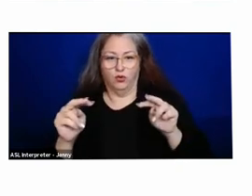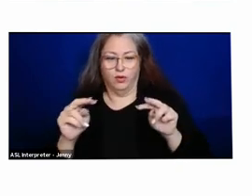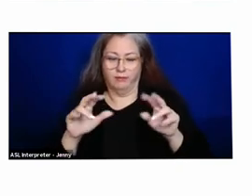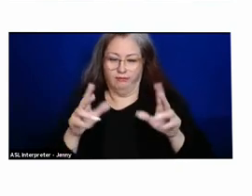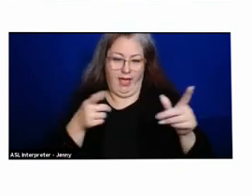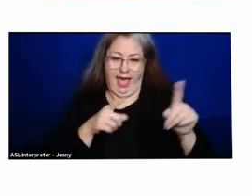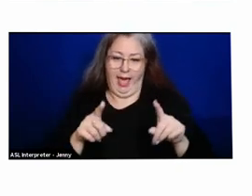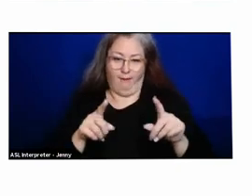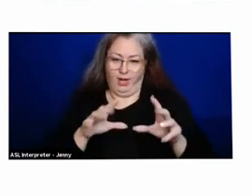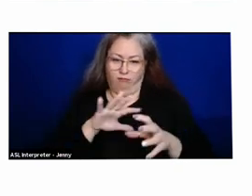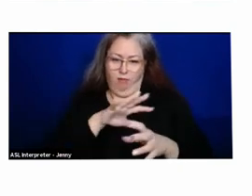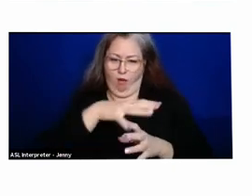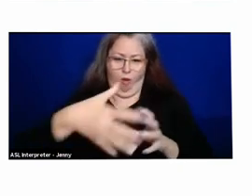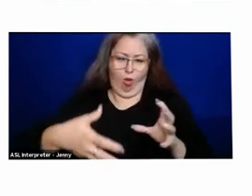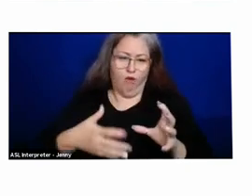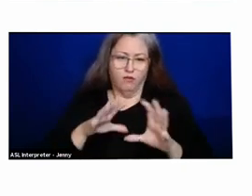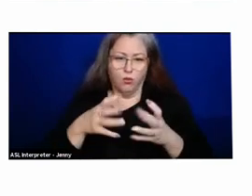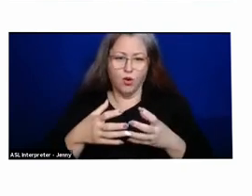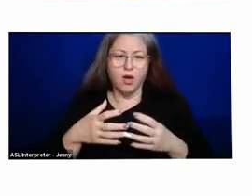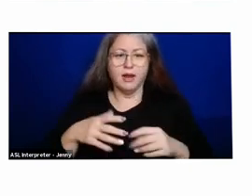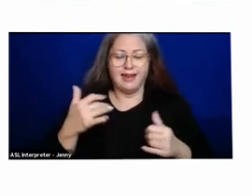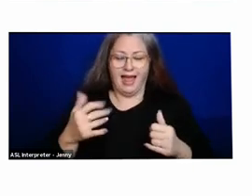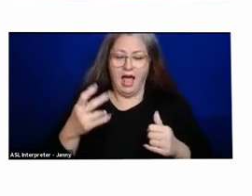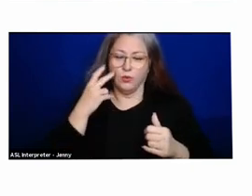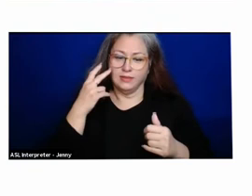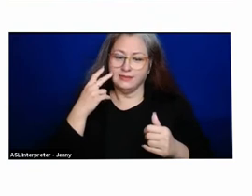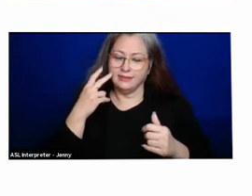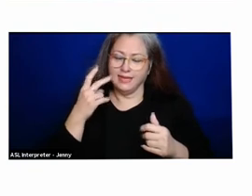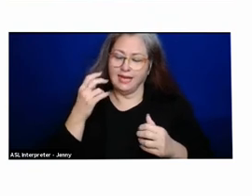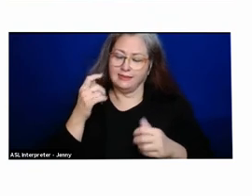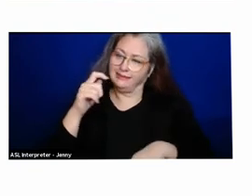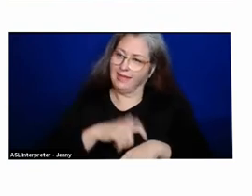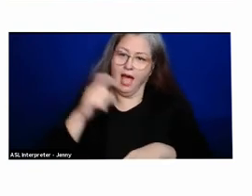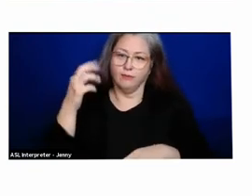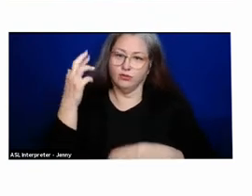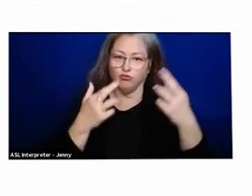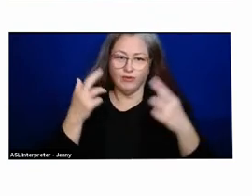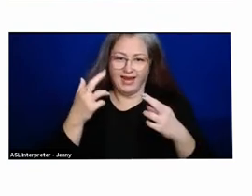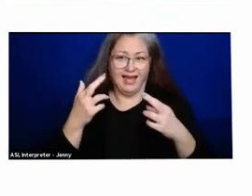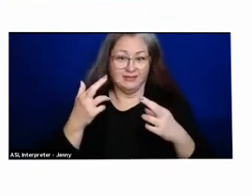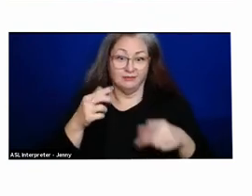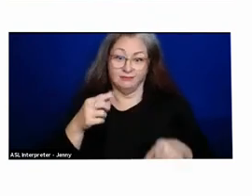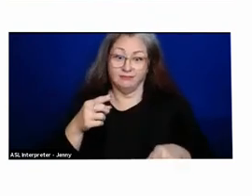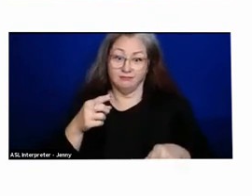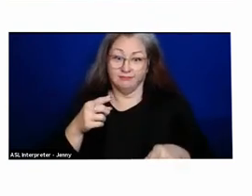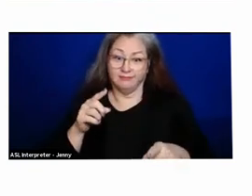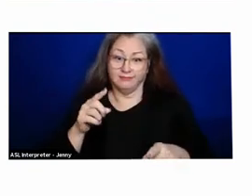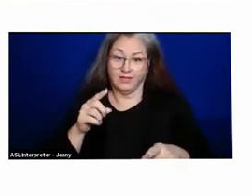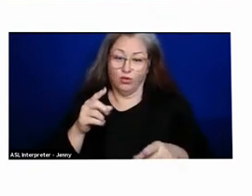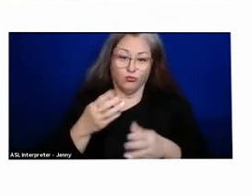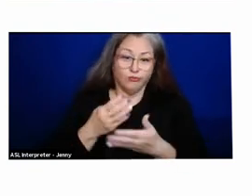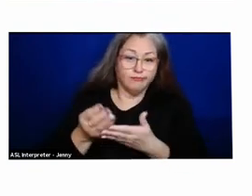phenomenon. And we're at a tipping point right now. We need to realize that there is a crisis in consumption.